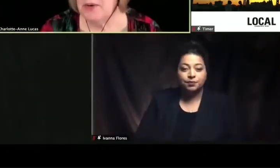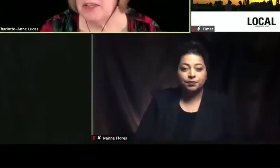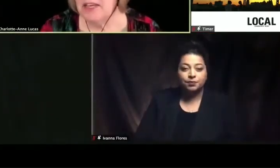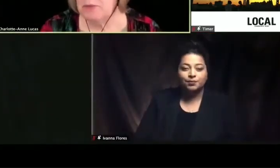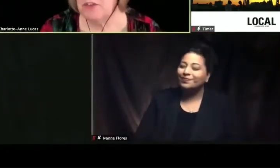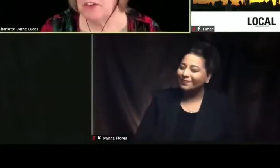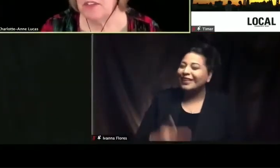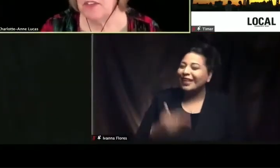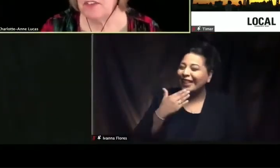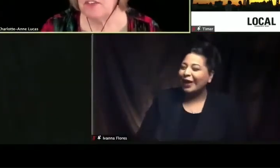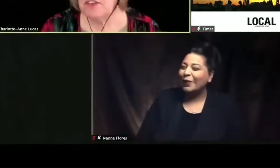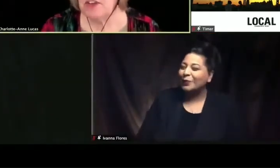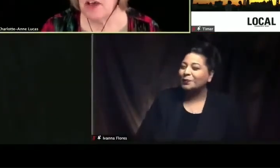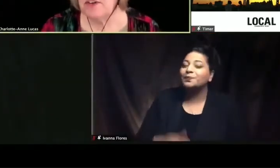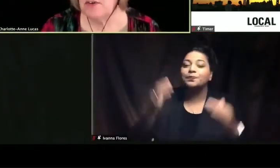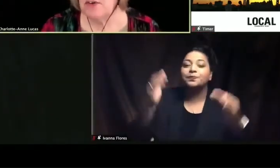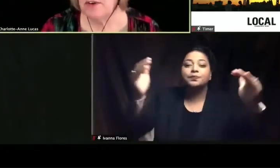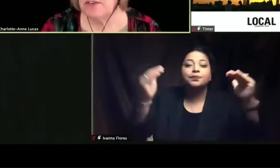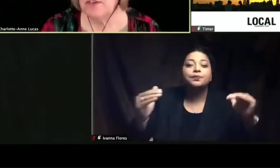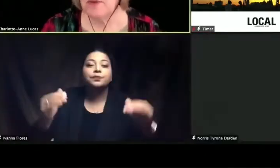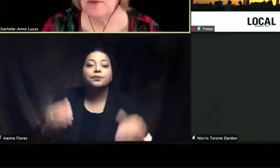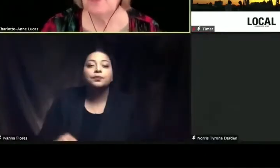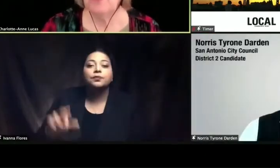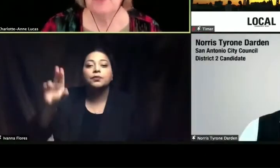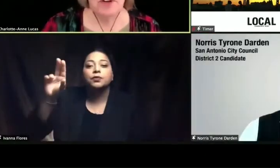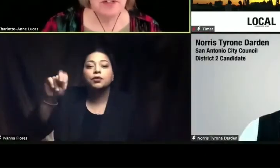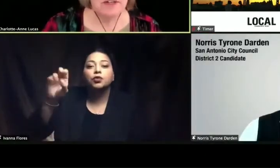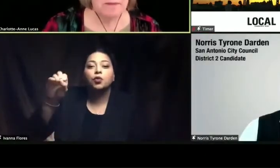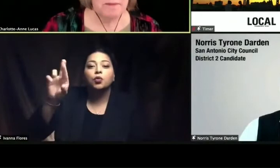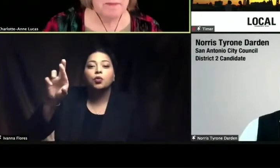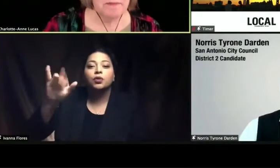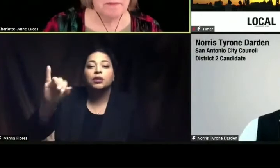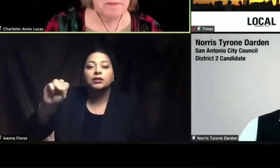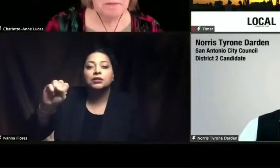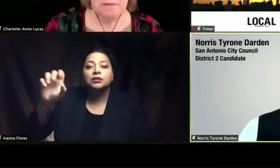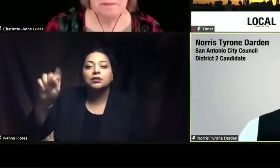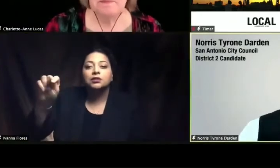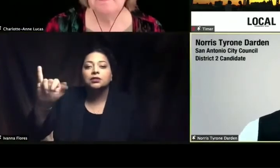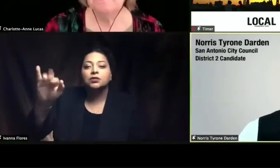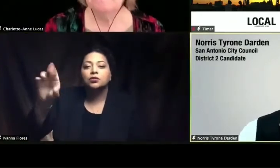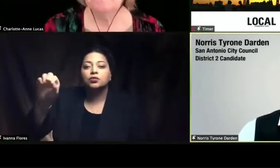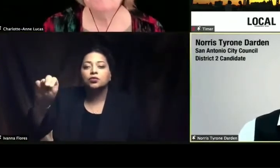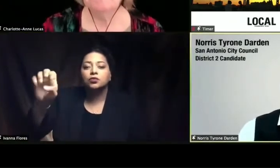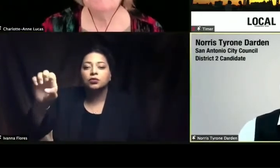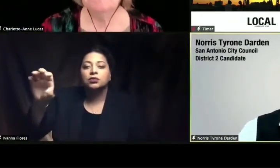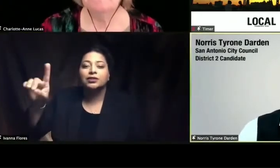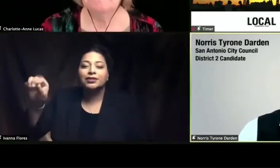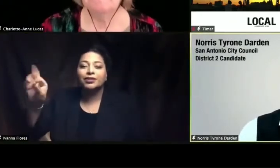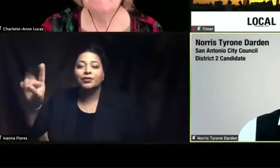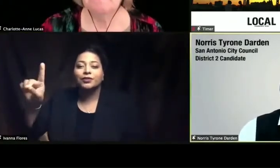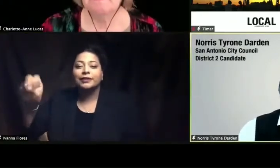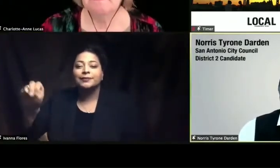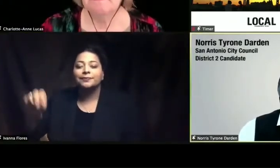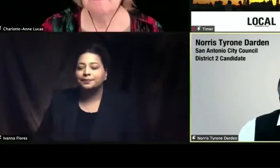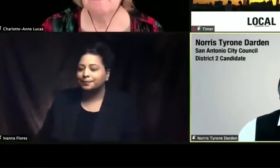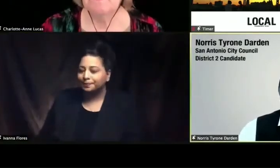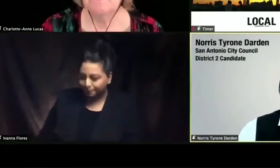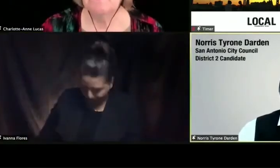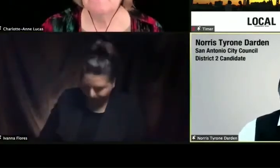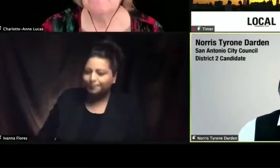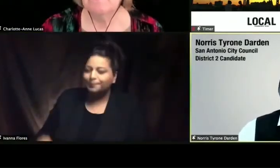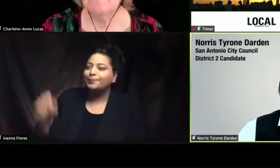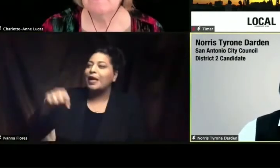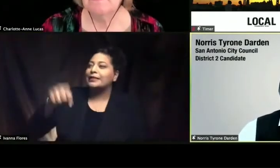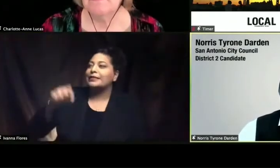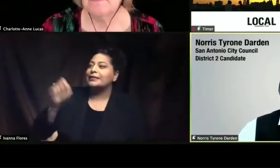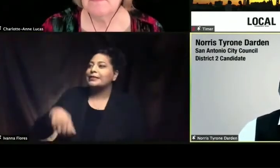Thank you. And the next person on this is Norris Tyrone Darden. Yes, ma'am. So listen, the gentrification train is